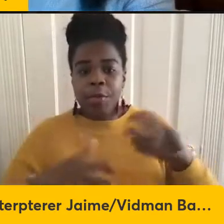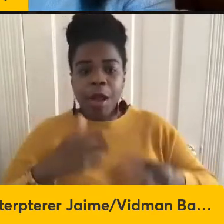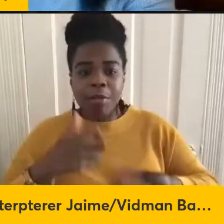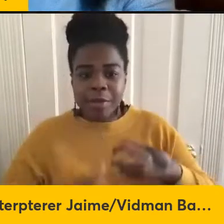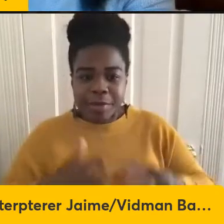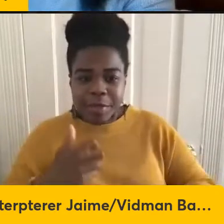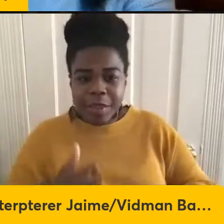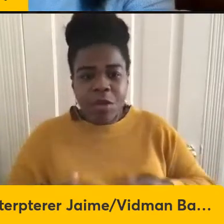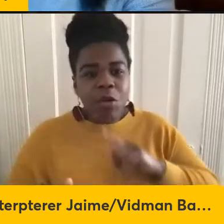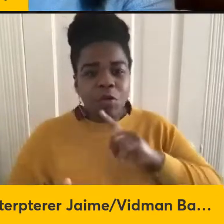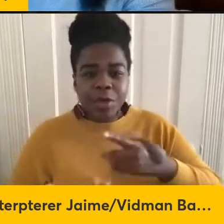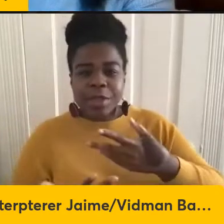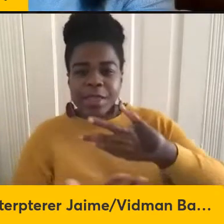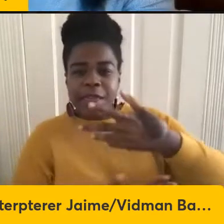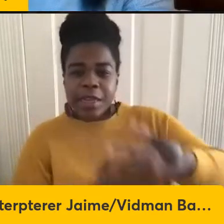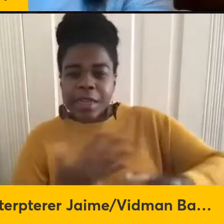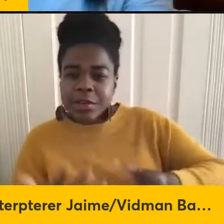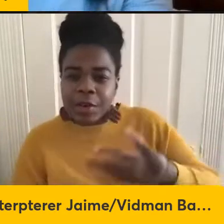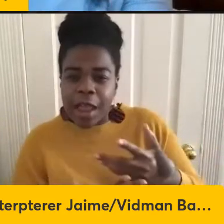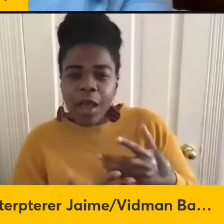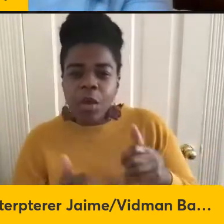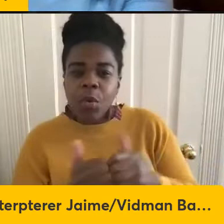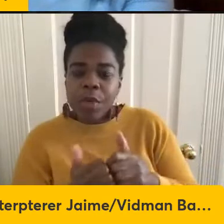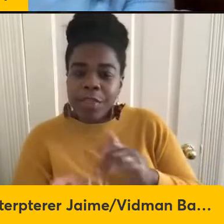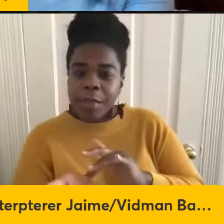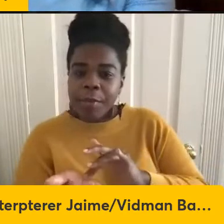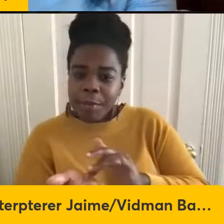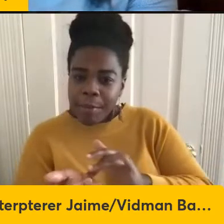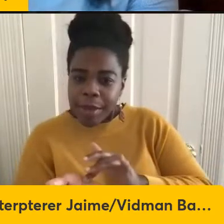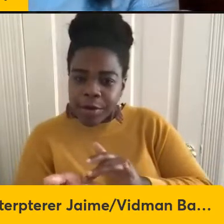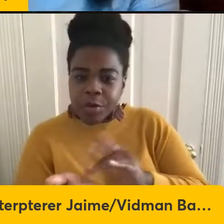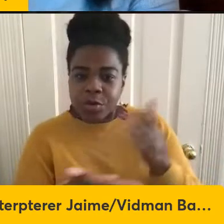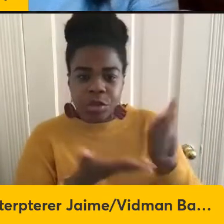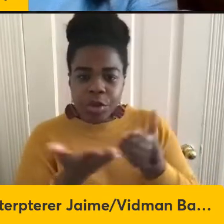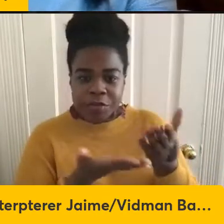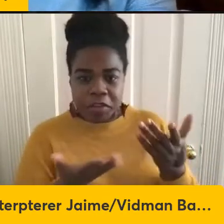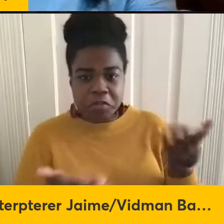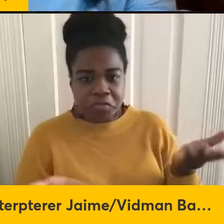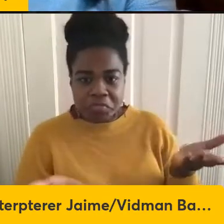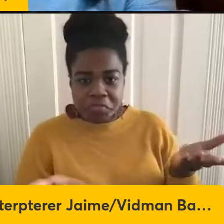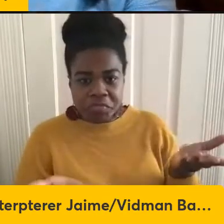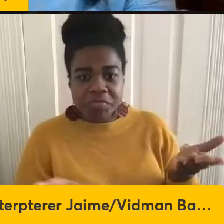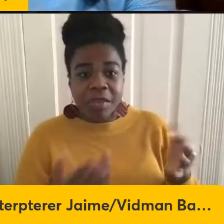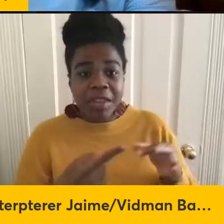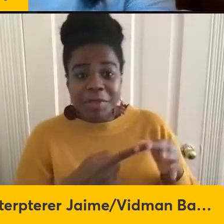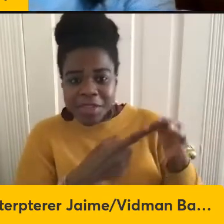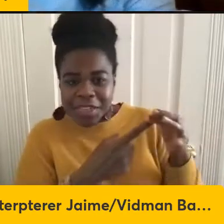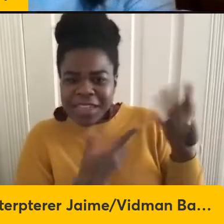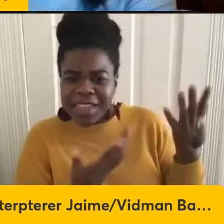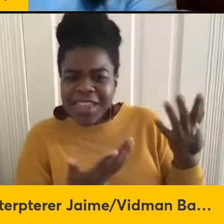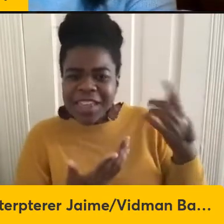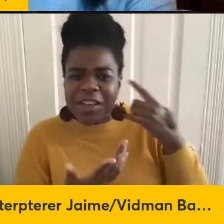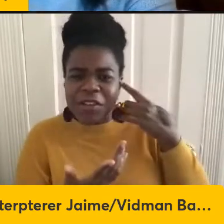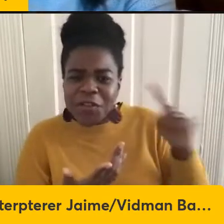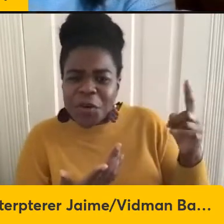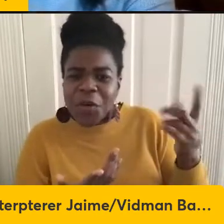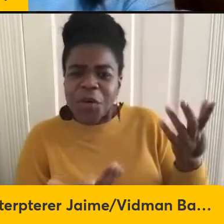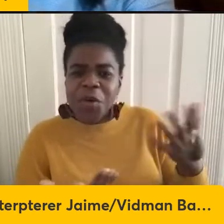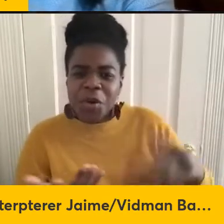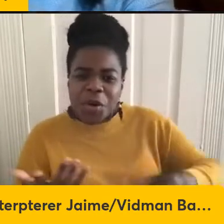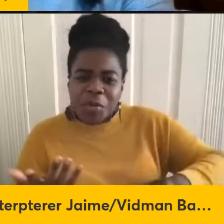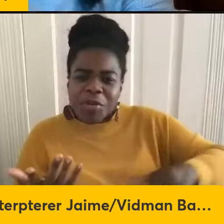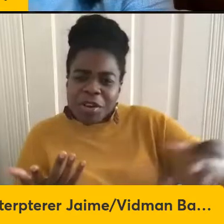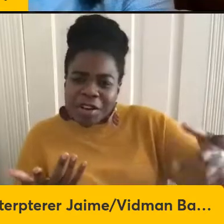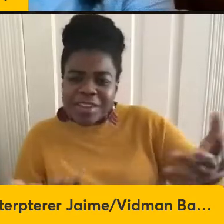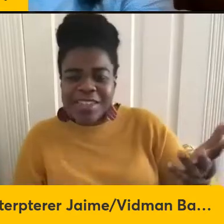kind of interact with the medical services, especially, you know, if I did, it was just like maternity standard things